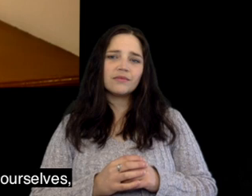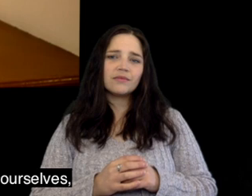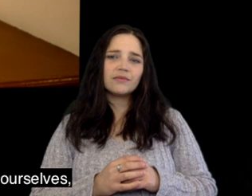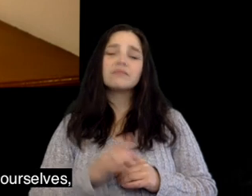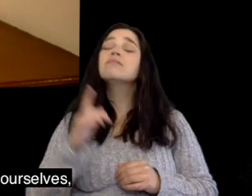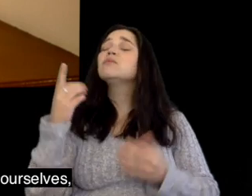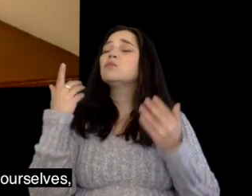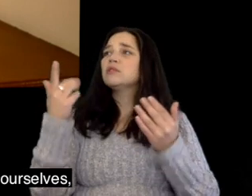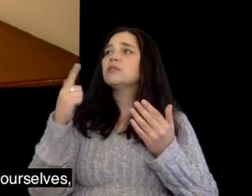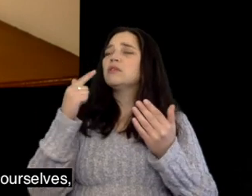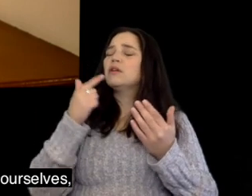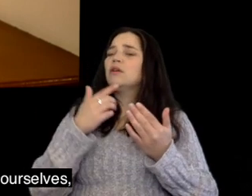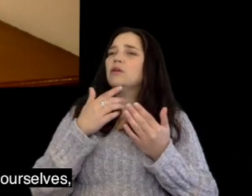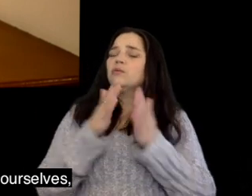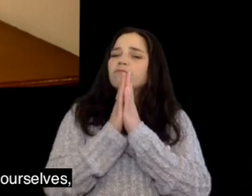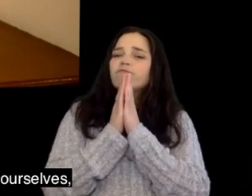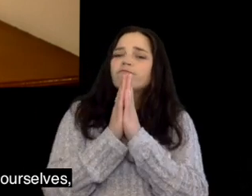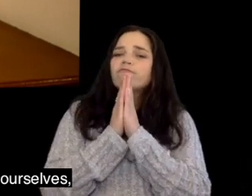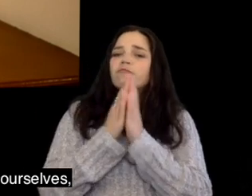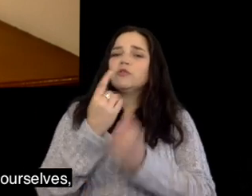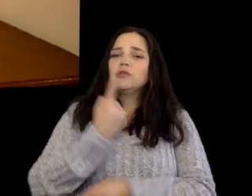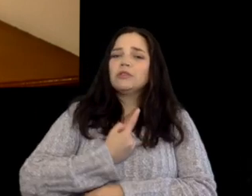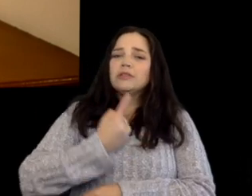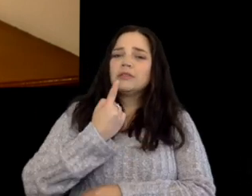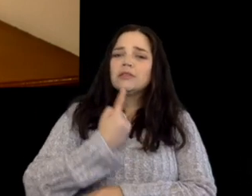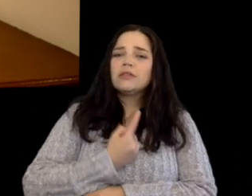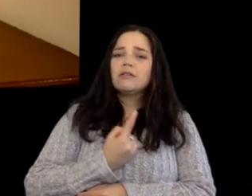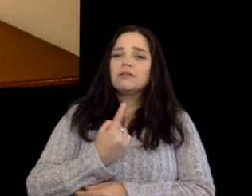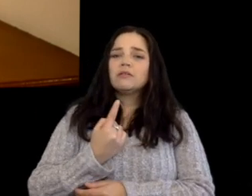Today, Lord, as we pray for ourselves,